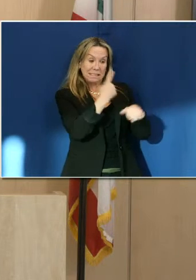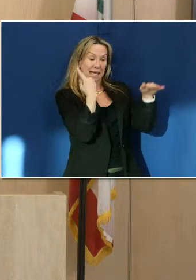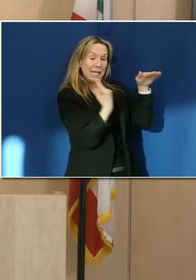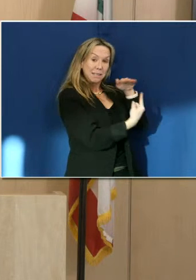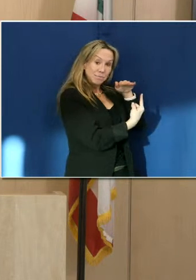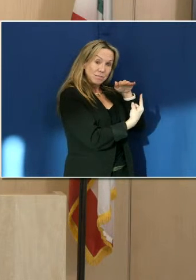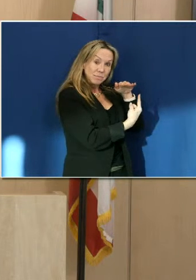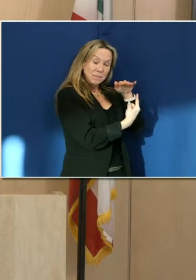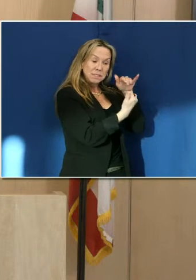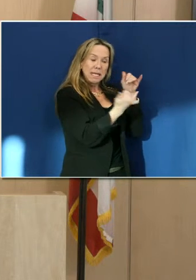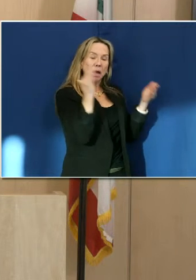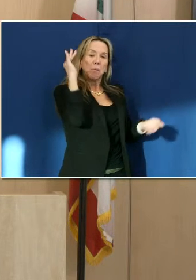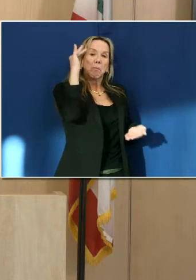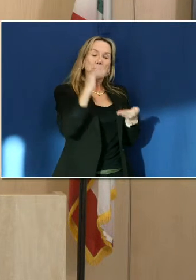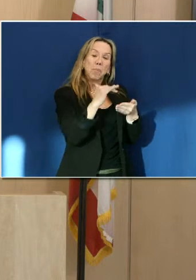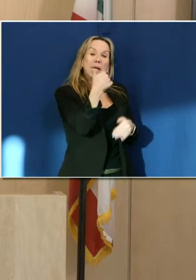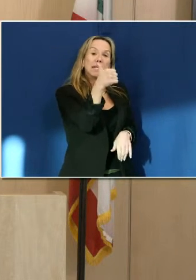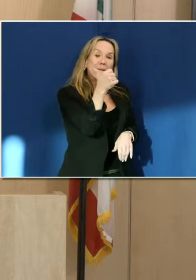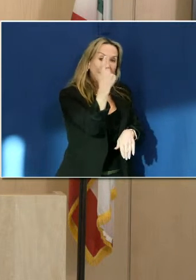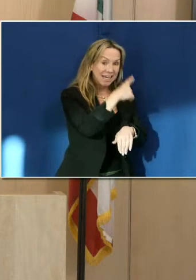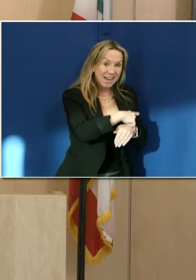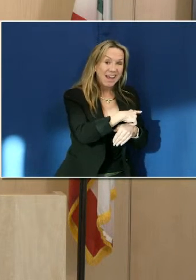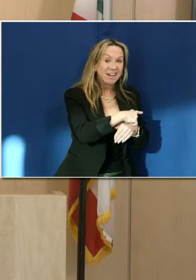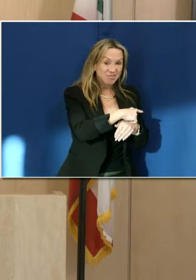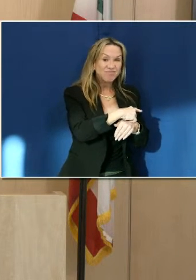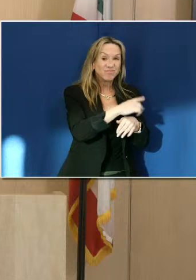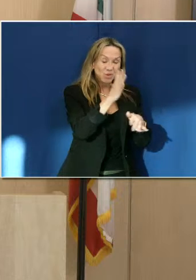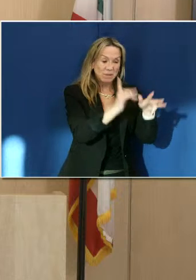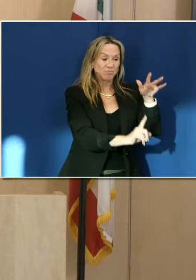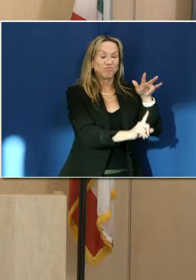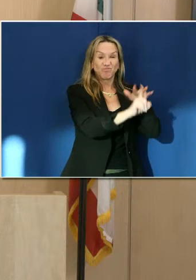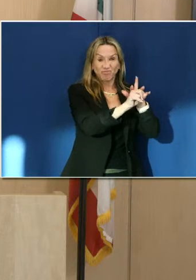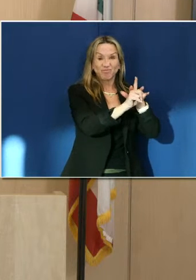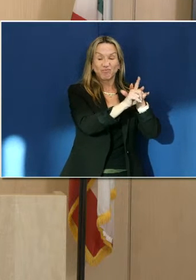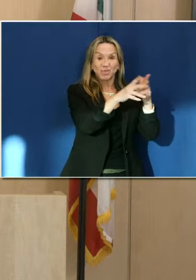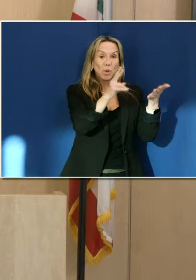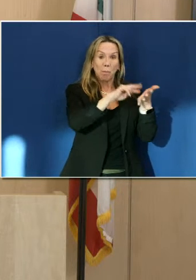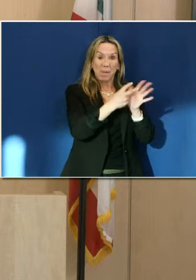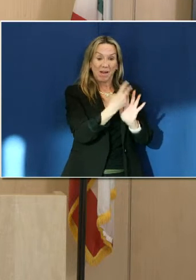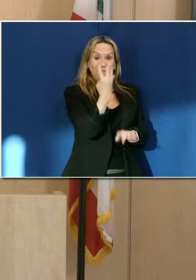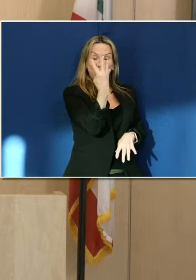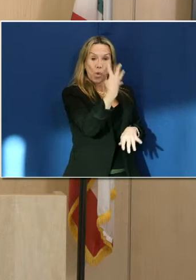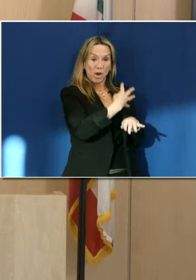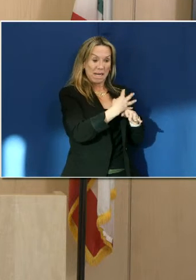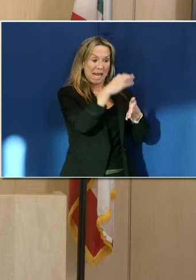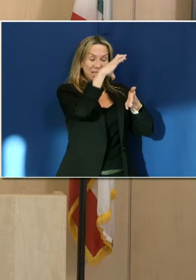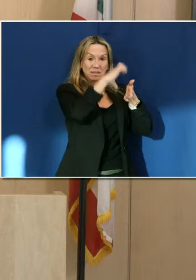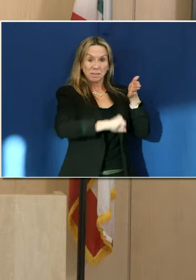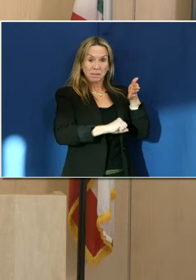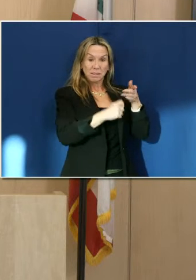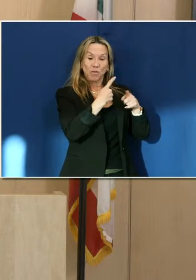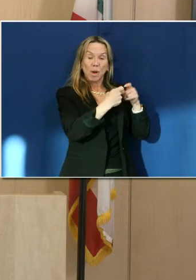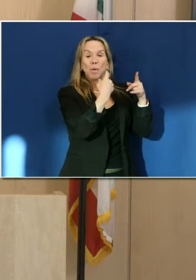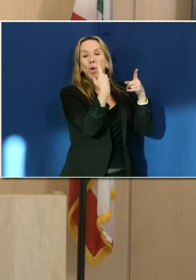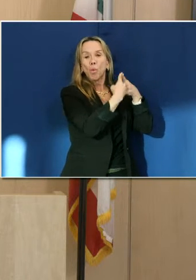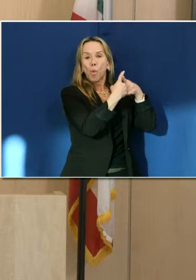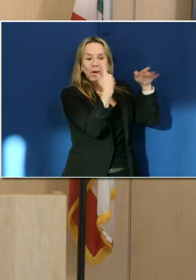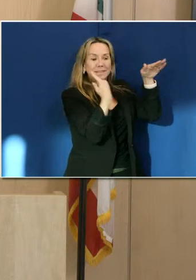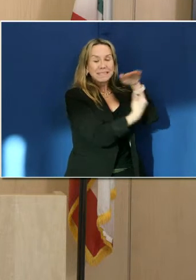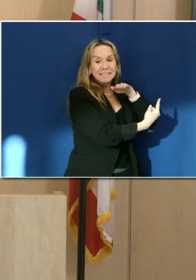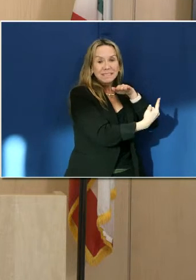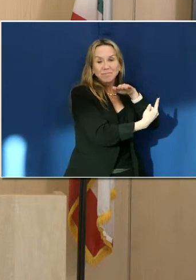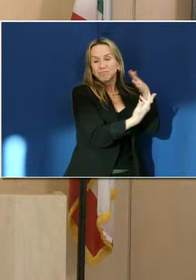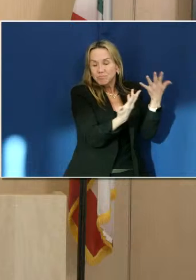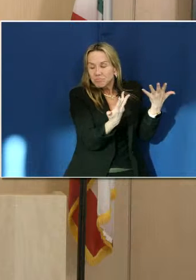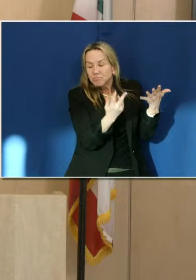period to a 10-day quarantine period. So it basically means that there's 4 days shaved off the quarantine period for close